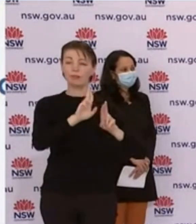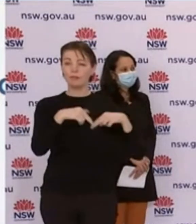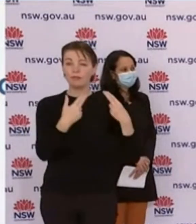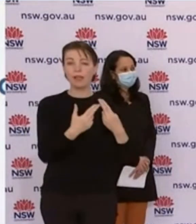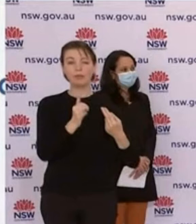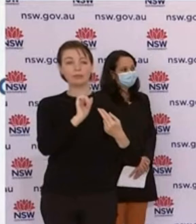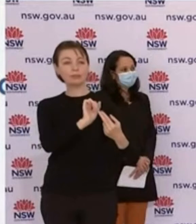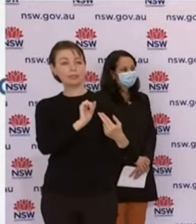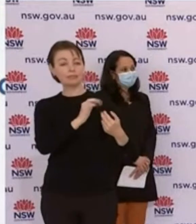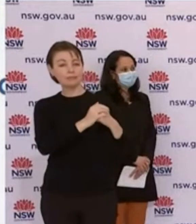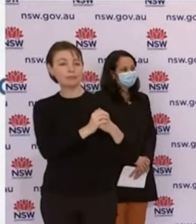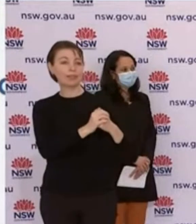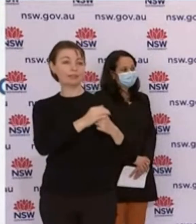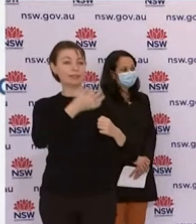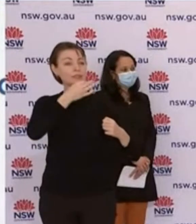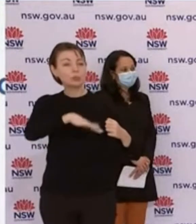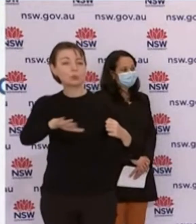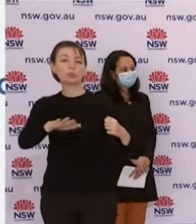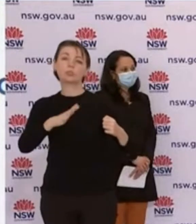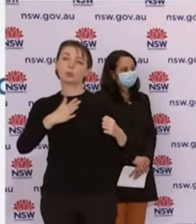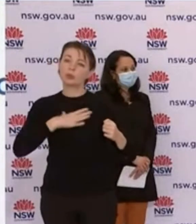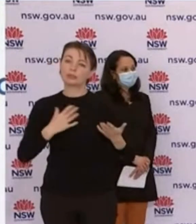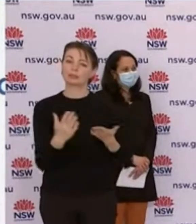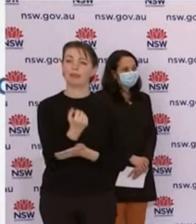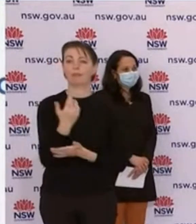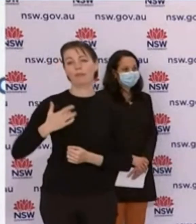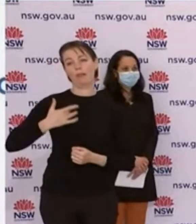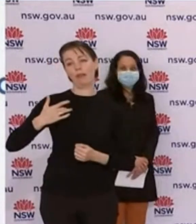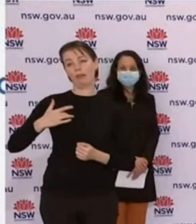stop the spread as fast, and that's exactly where we need to be. Dr.